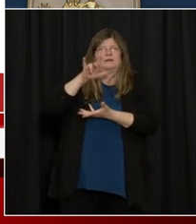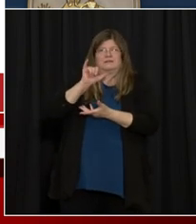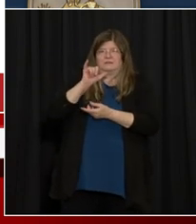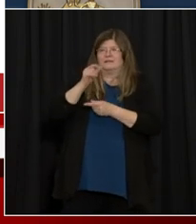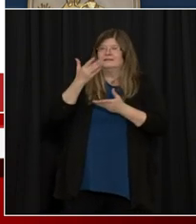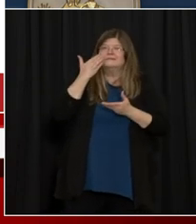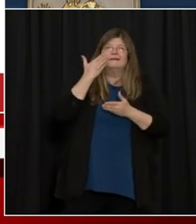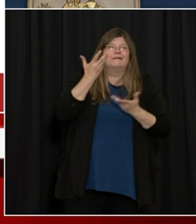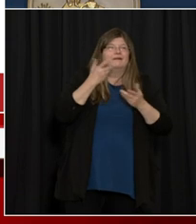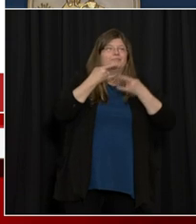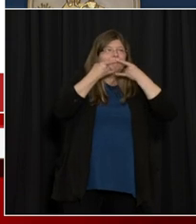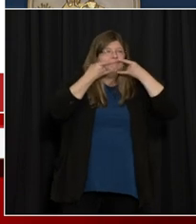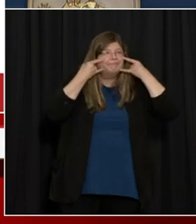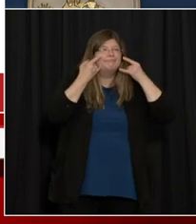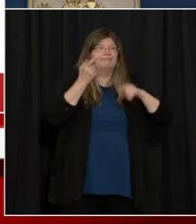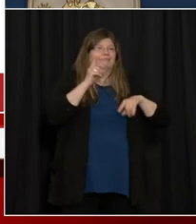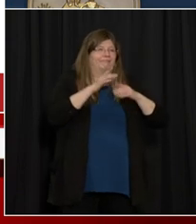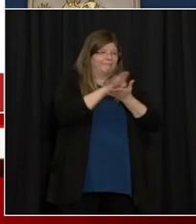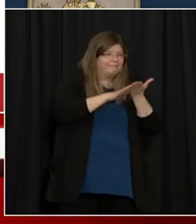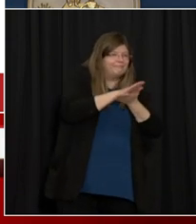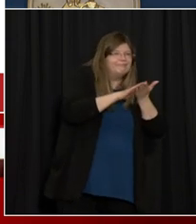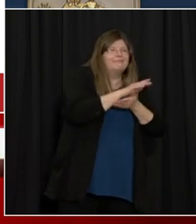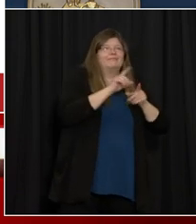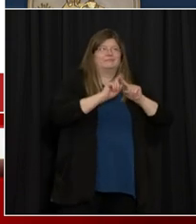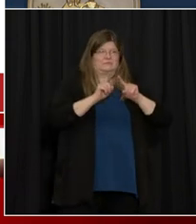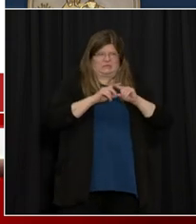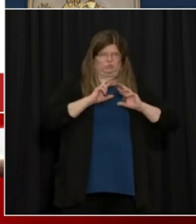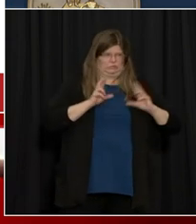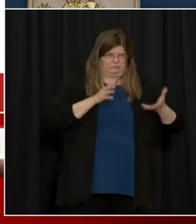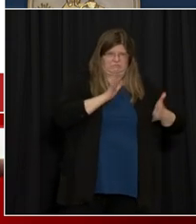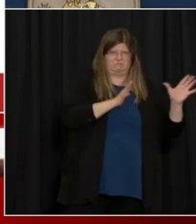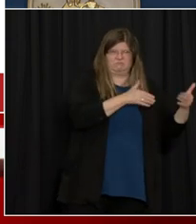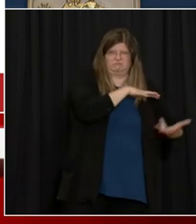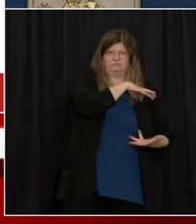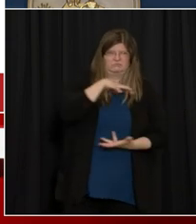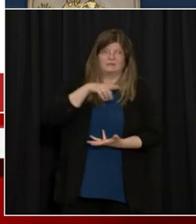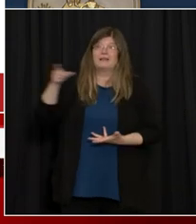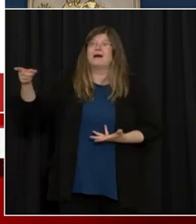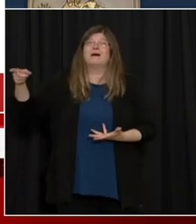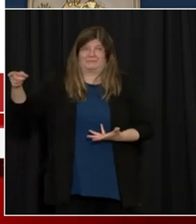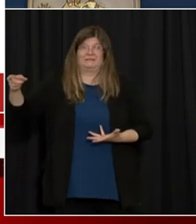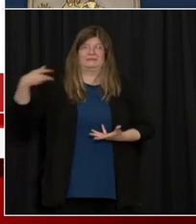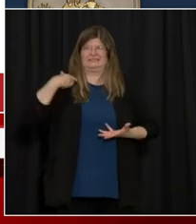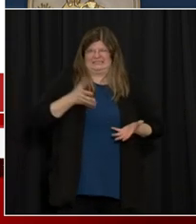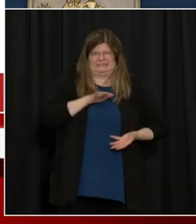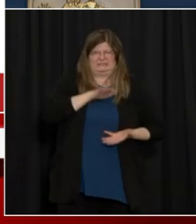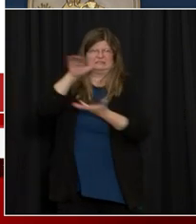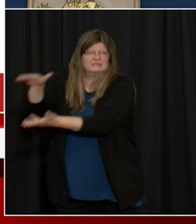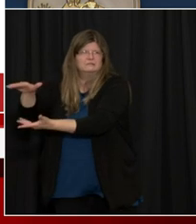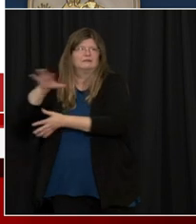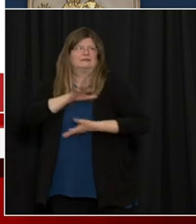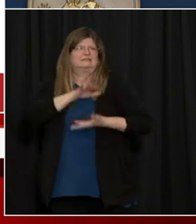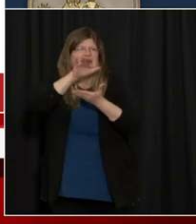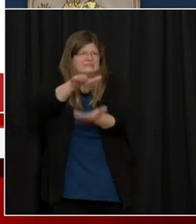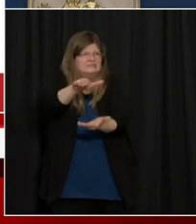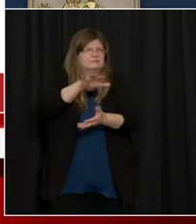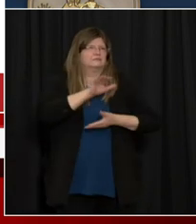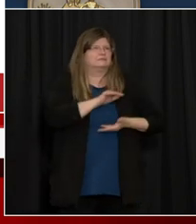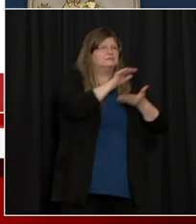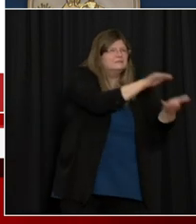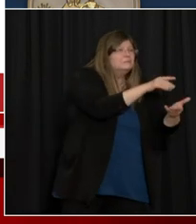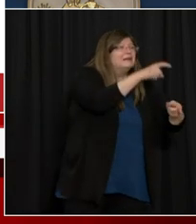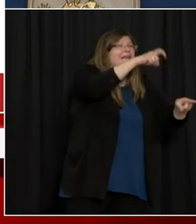1 reopening with some of the supplies that they need. We liken this to a one-time